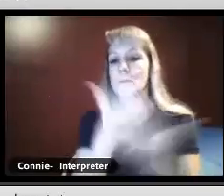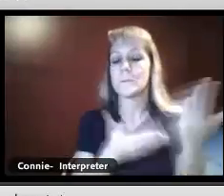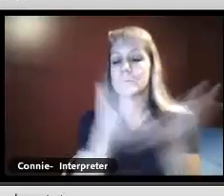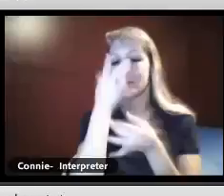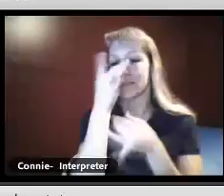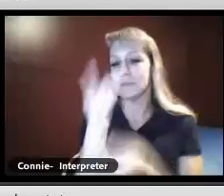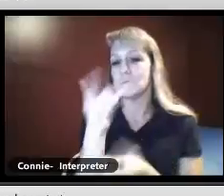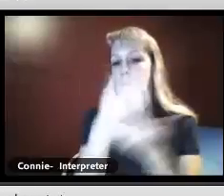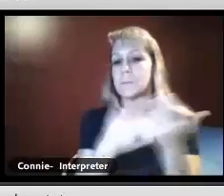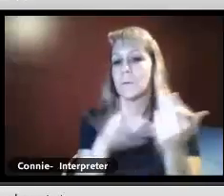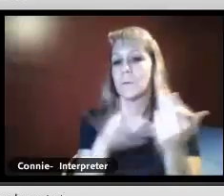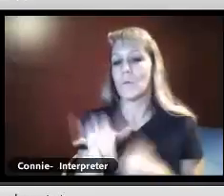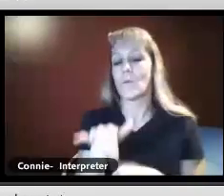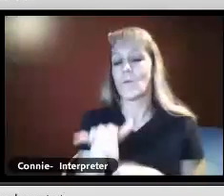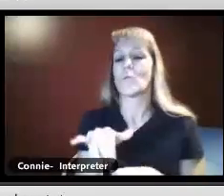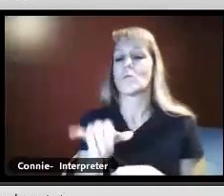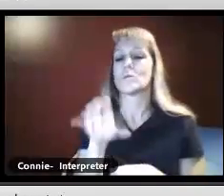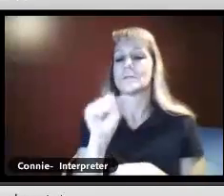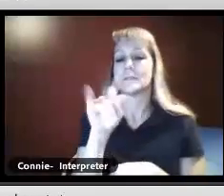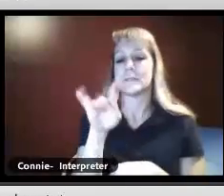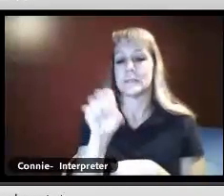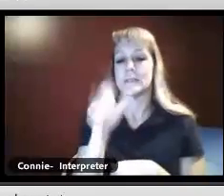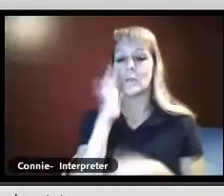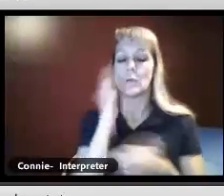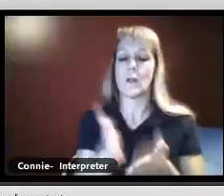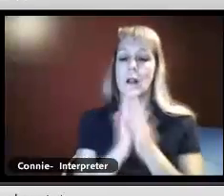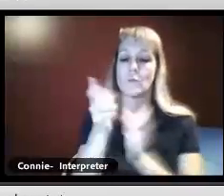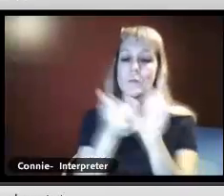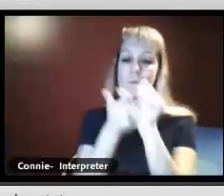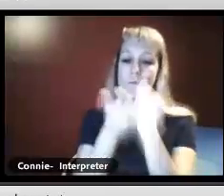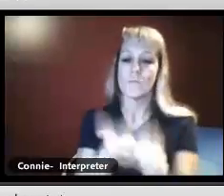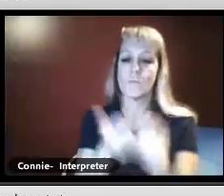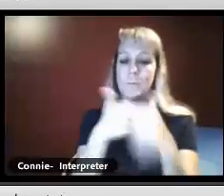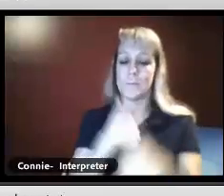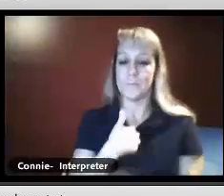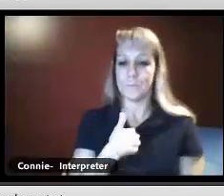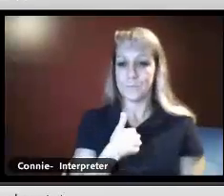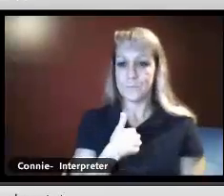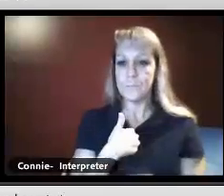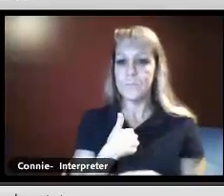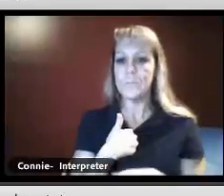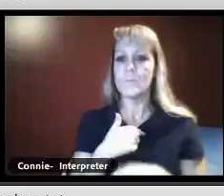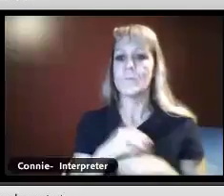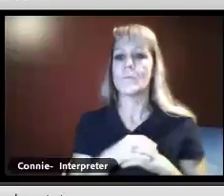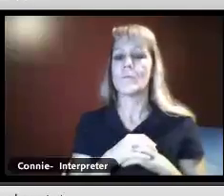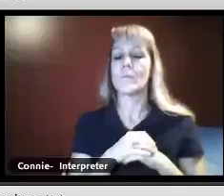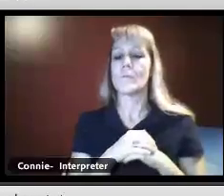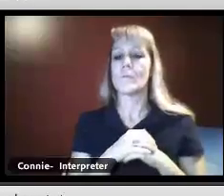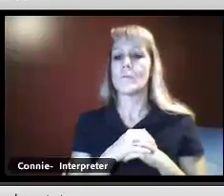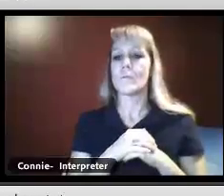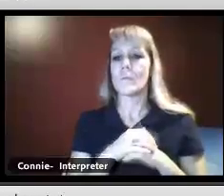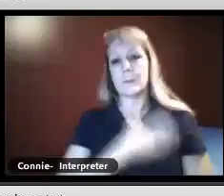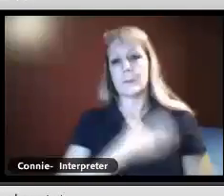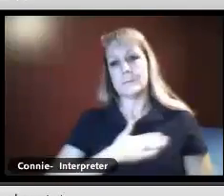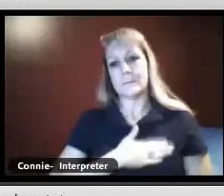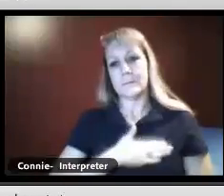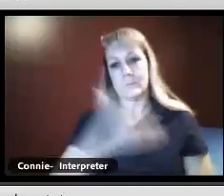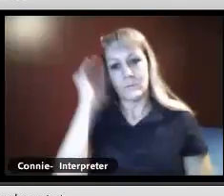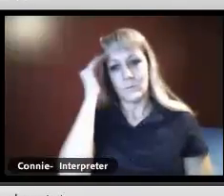those sites. And so I will ask you to follow along with me in that way. So please know that that will